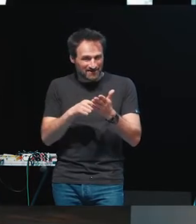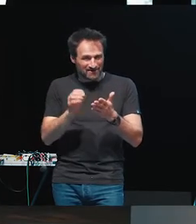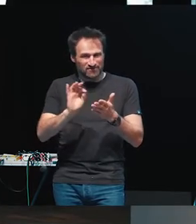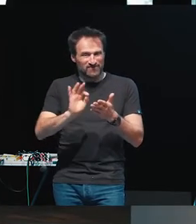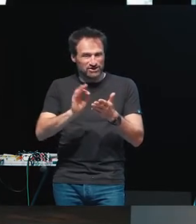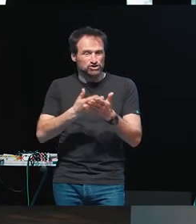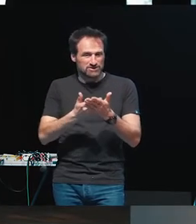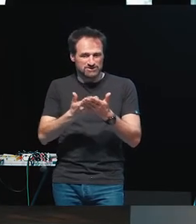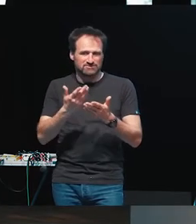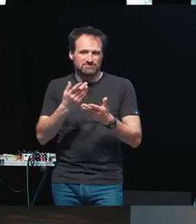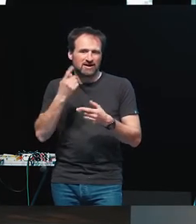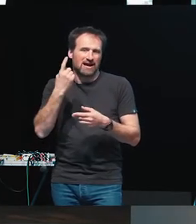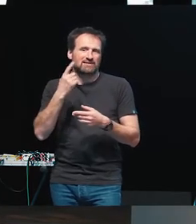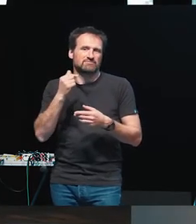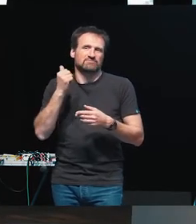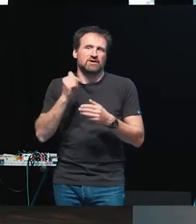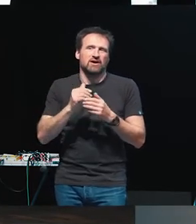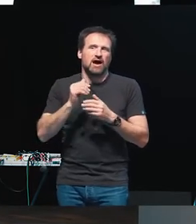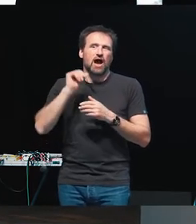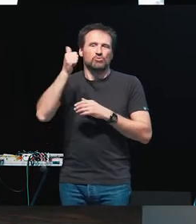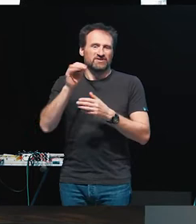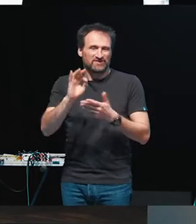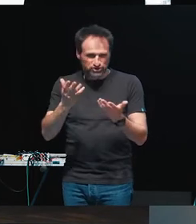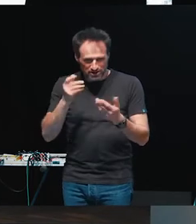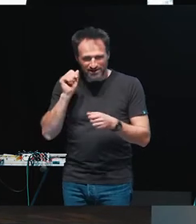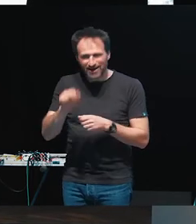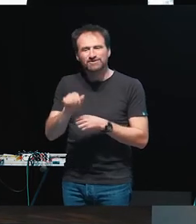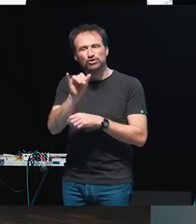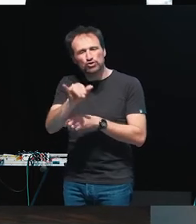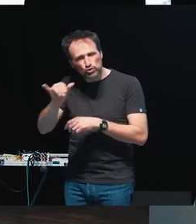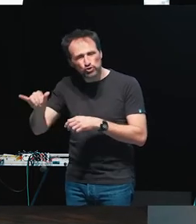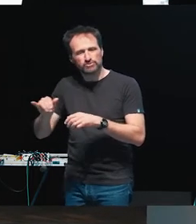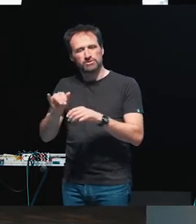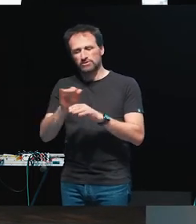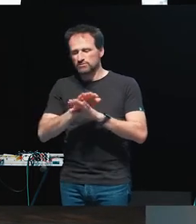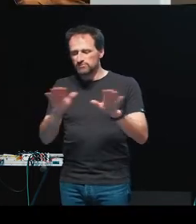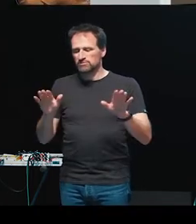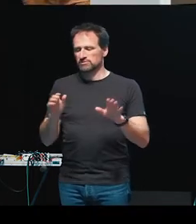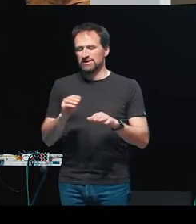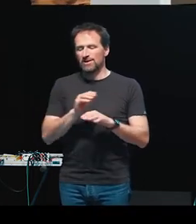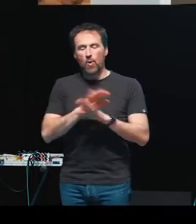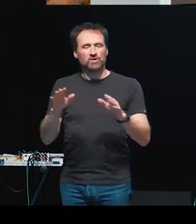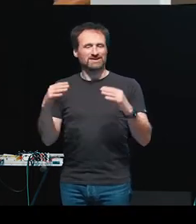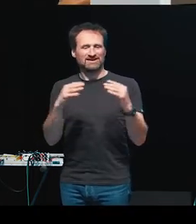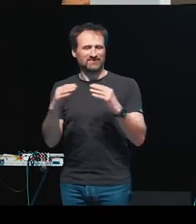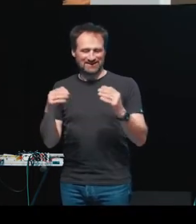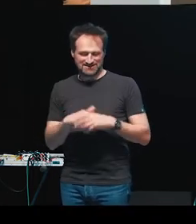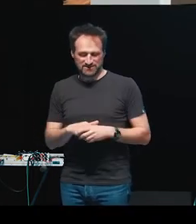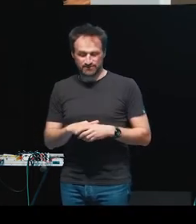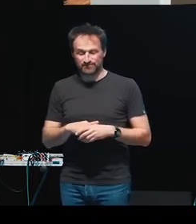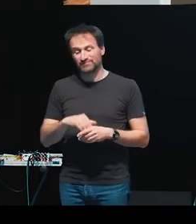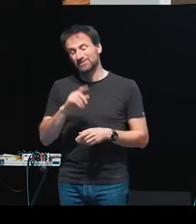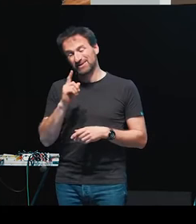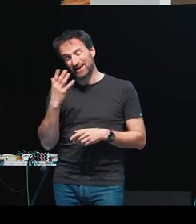finally, this is improving a bit recently, but it usually has some pretty ugly error messages. So when we're doing something